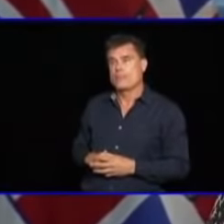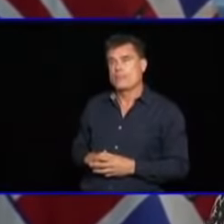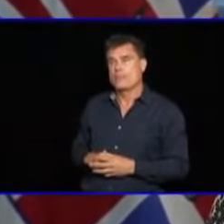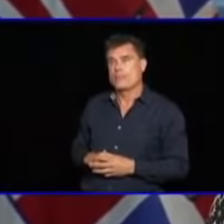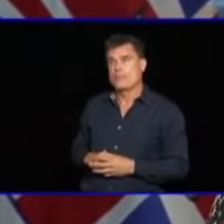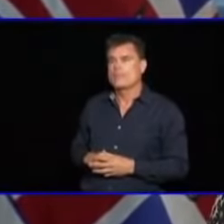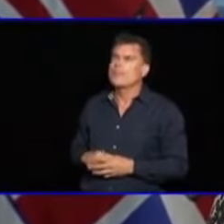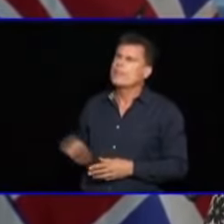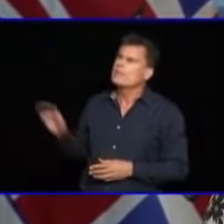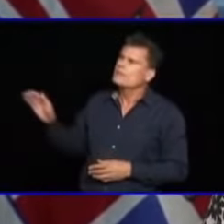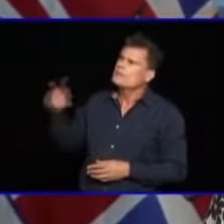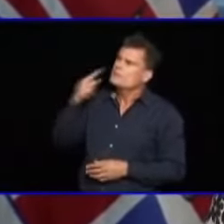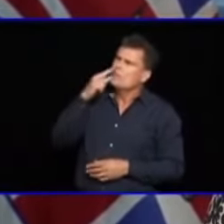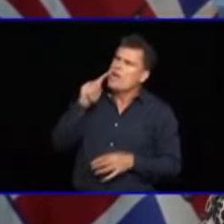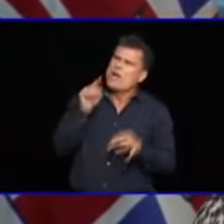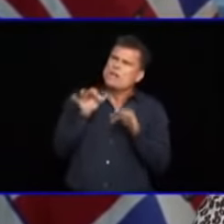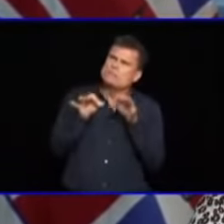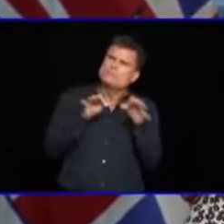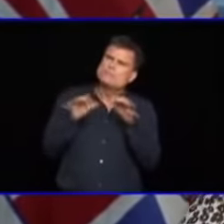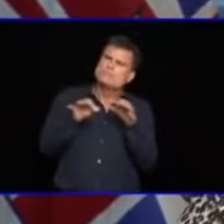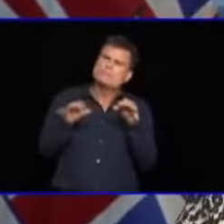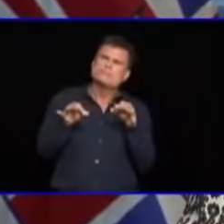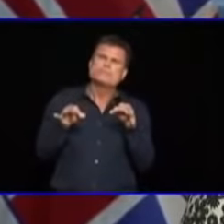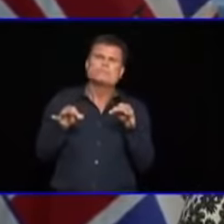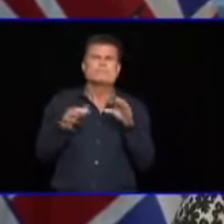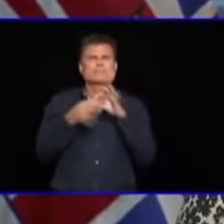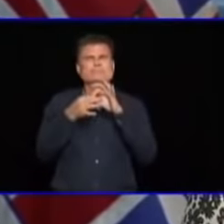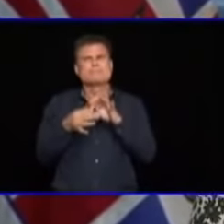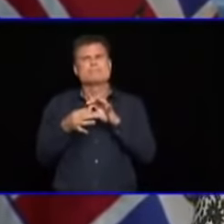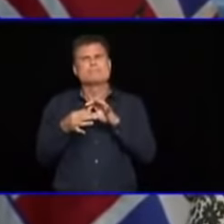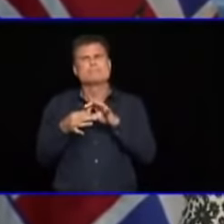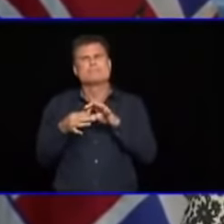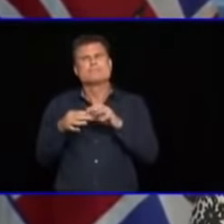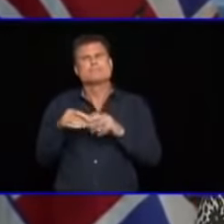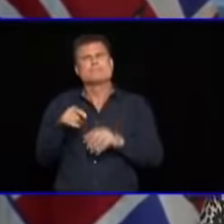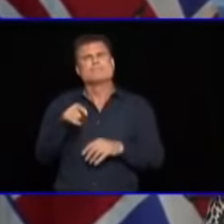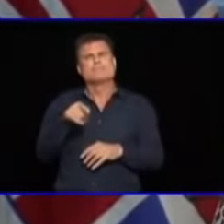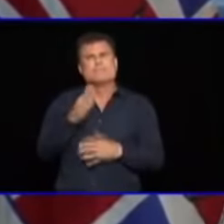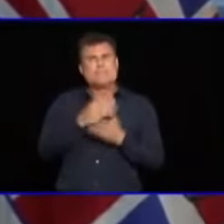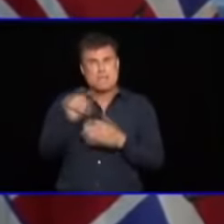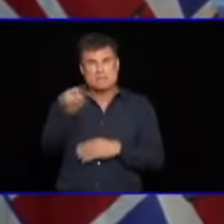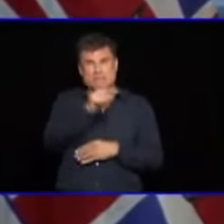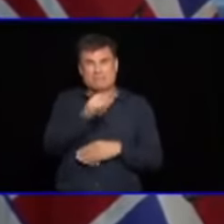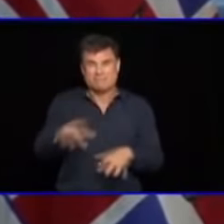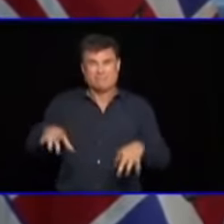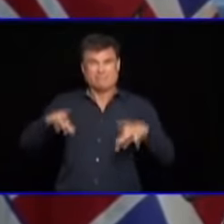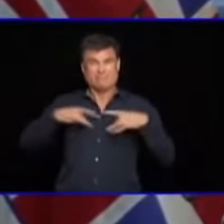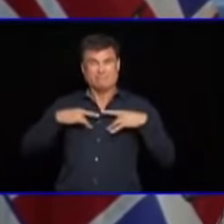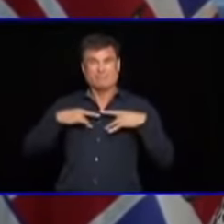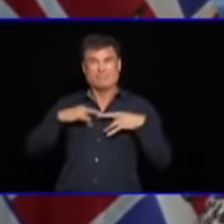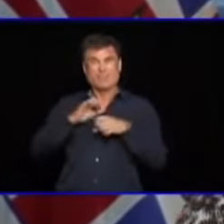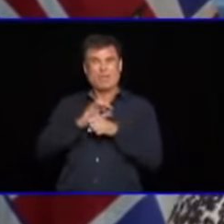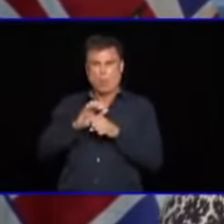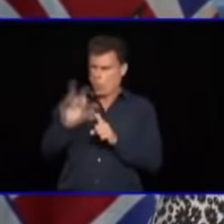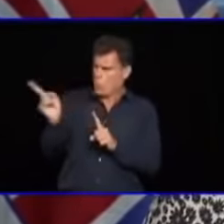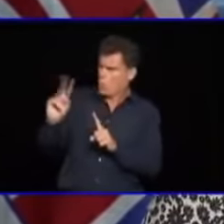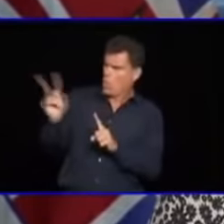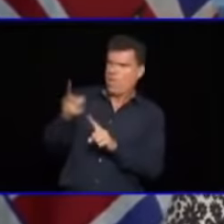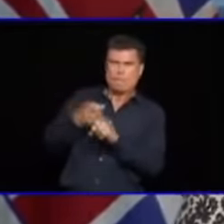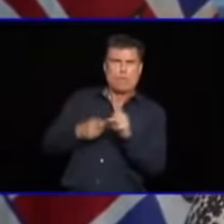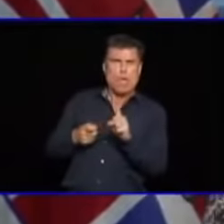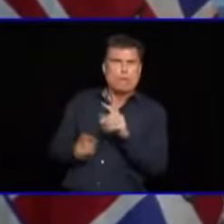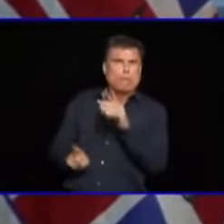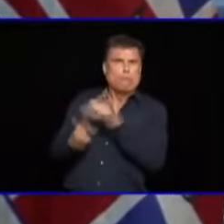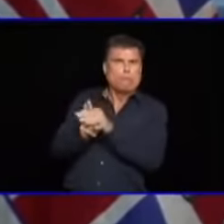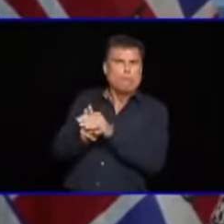contracted COVID-19, and I'm just wondering if you can explain what exactly that means. Yeah, so sometimes we don't have all the